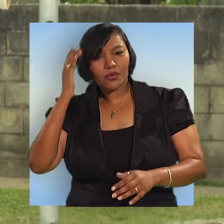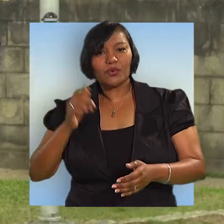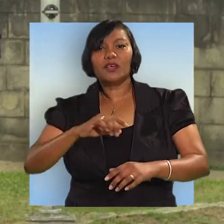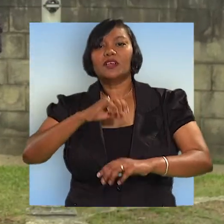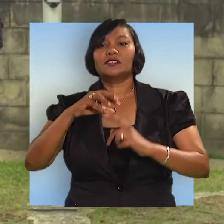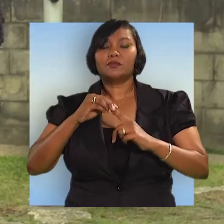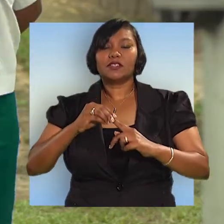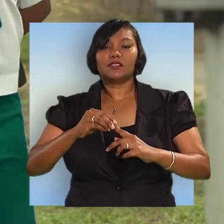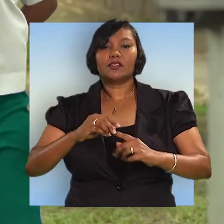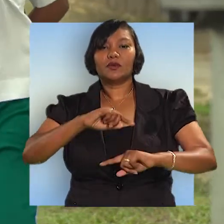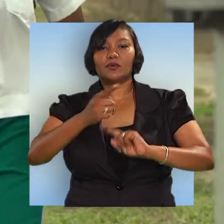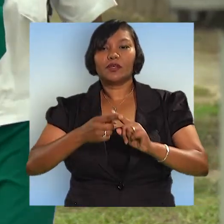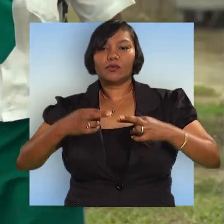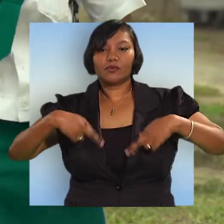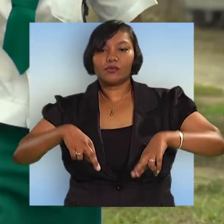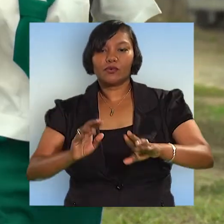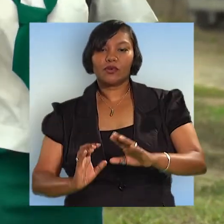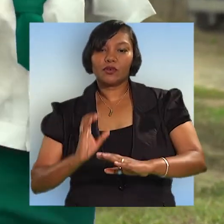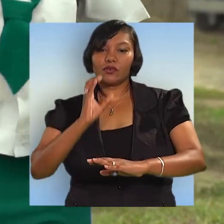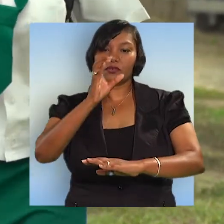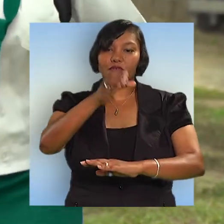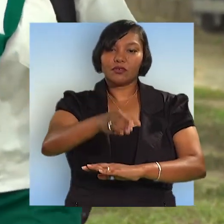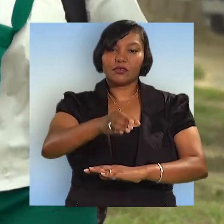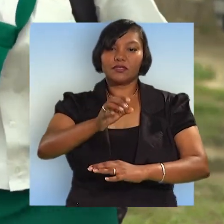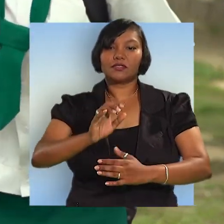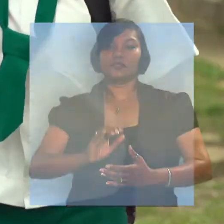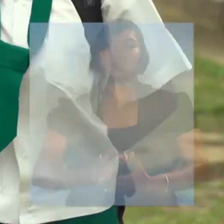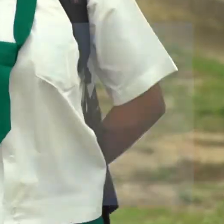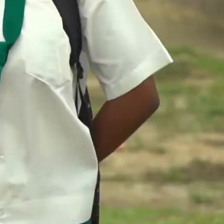when crossing the street.